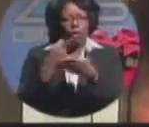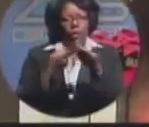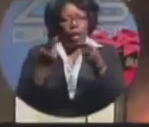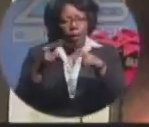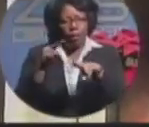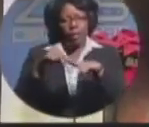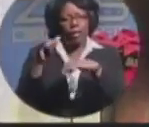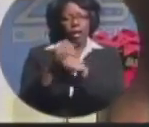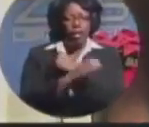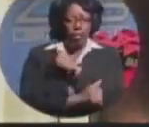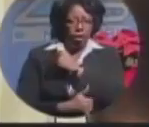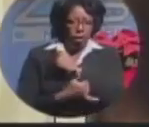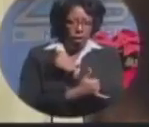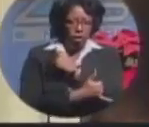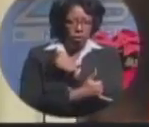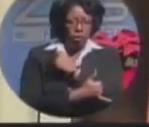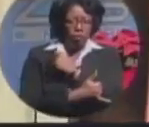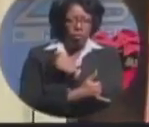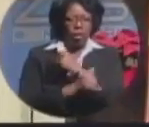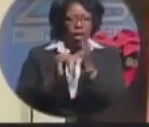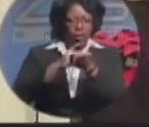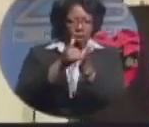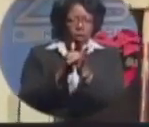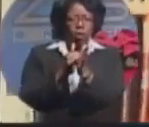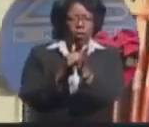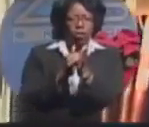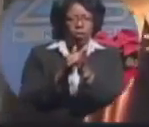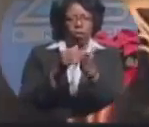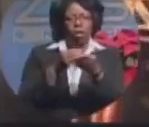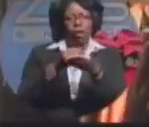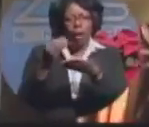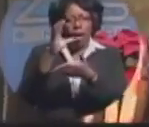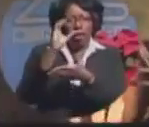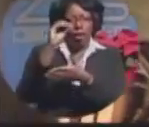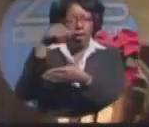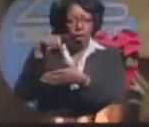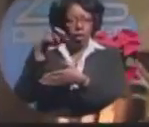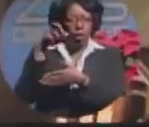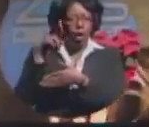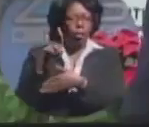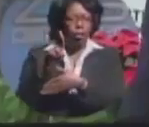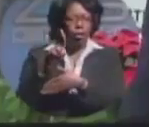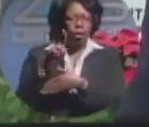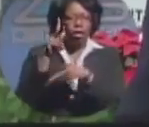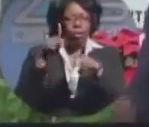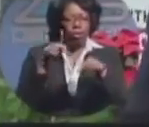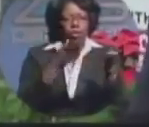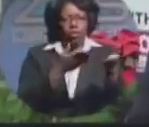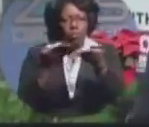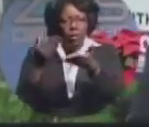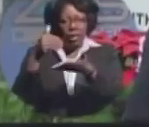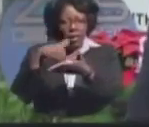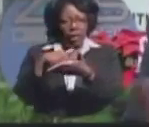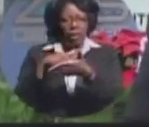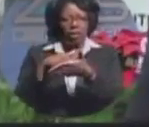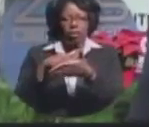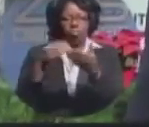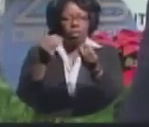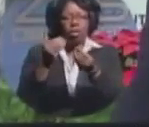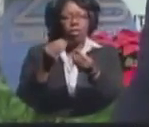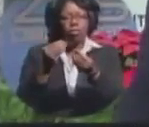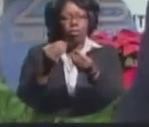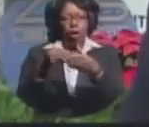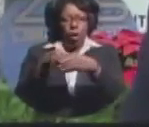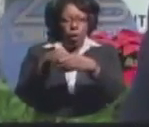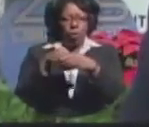to them. We hope that those who would buy the copper would know that these persons who are bringing the copper to them don't own the copper, so they're stealing